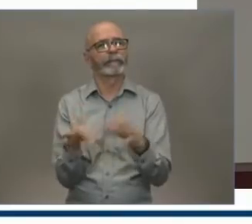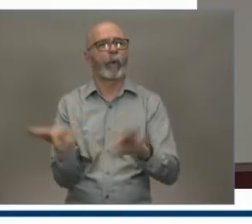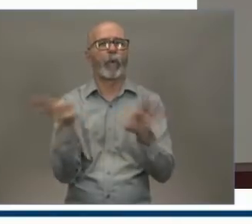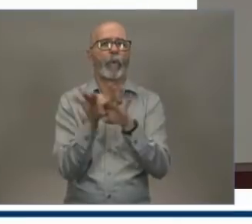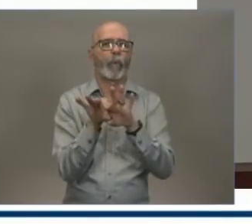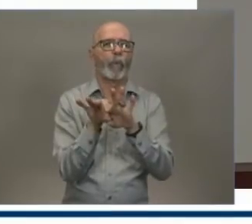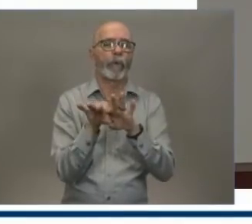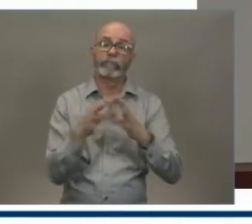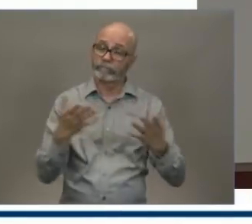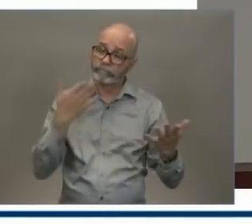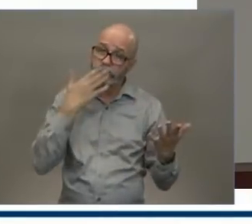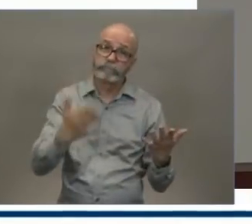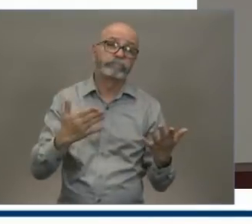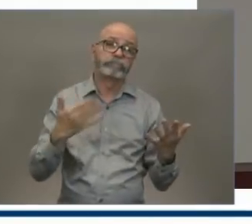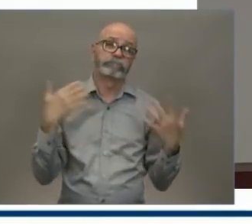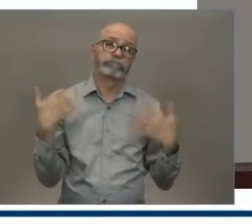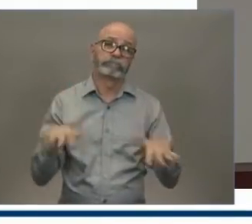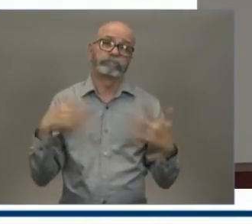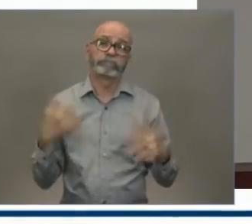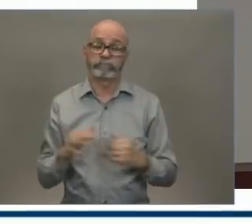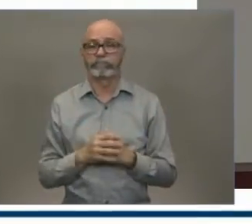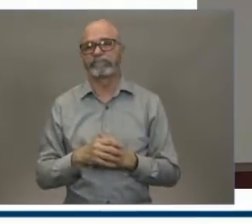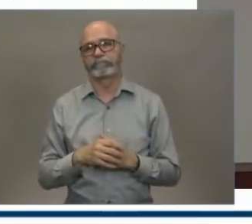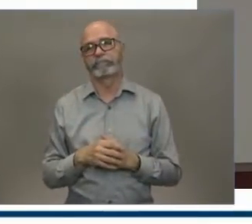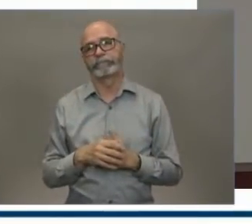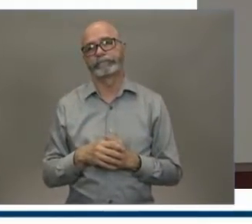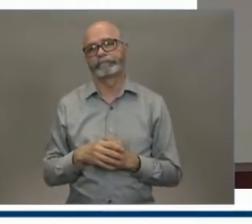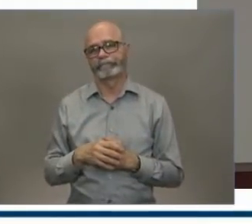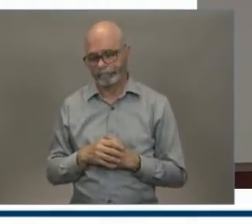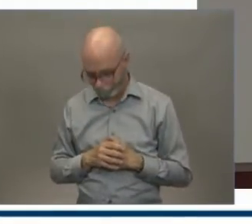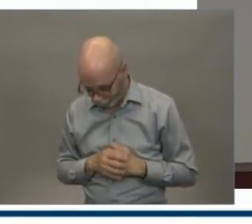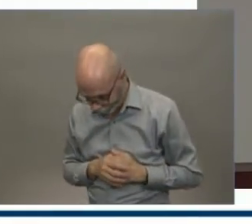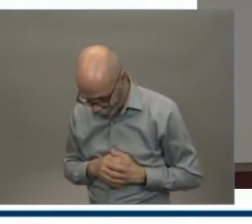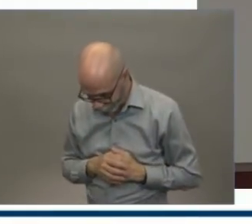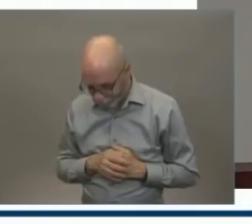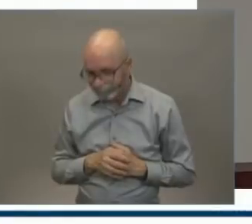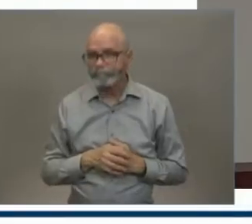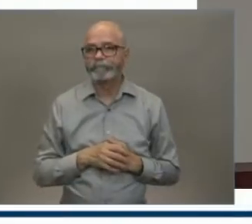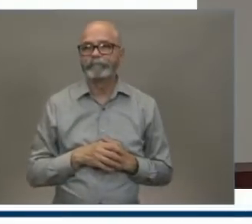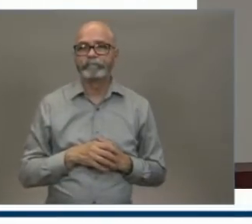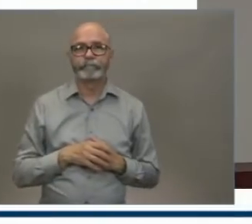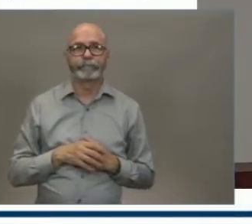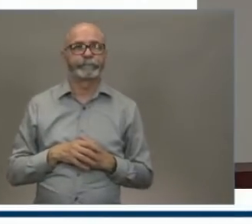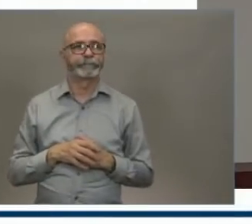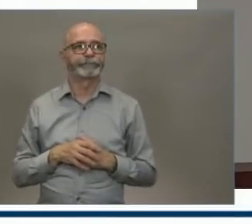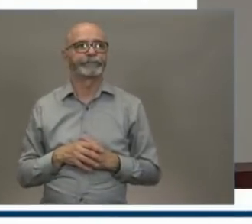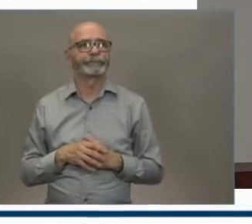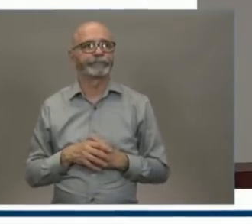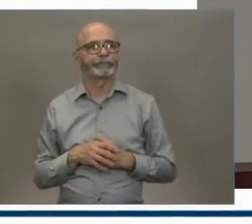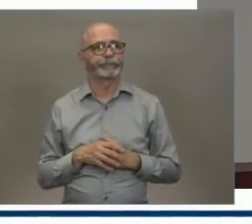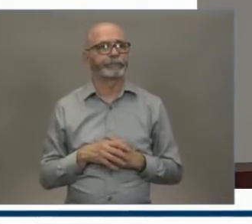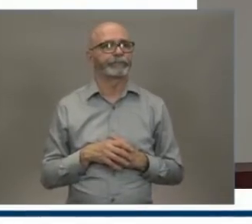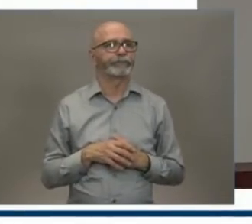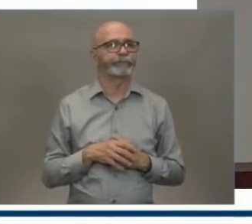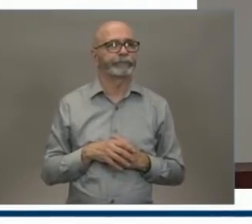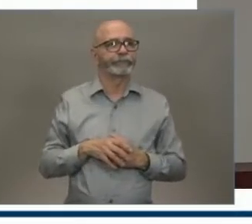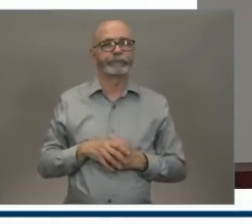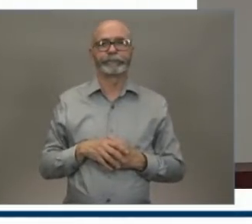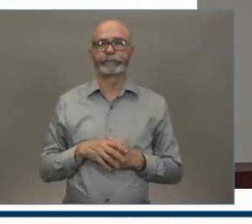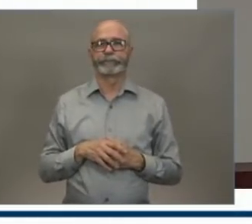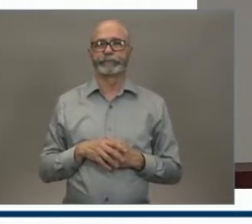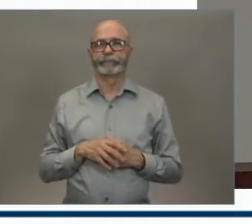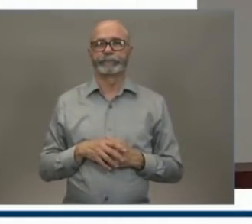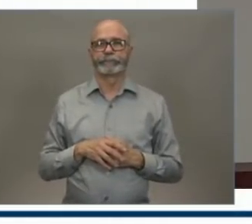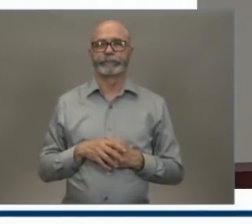manner that contributes to our overall COVID response. So over the next couple of weeks, as I've said,